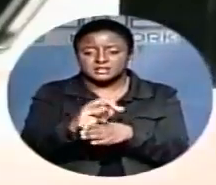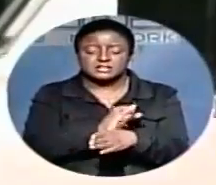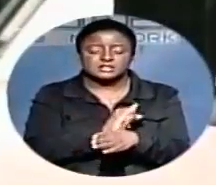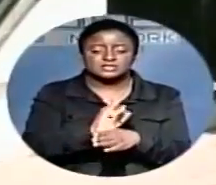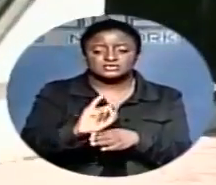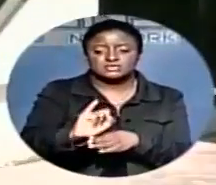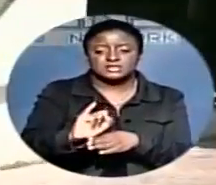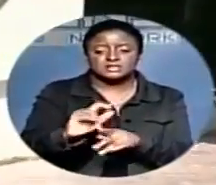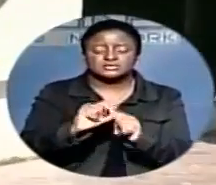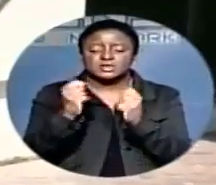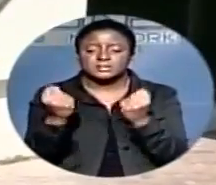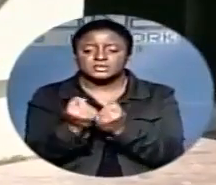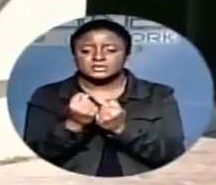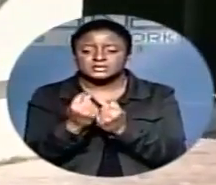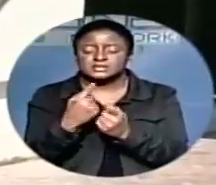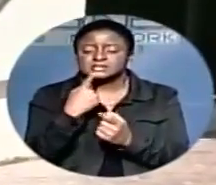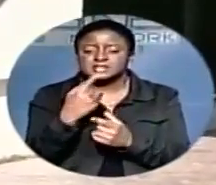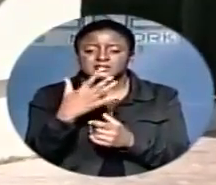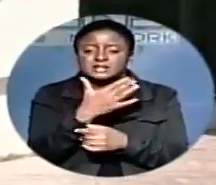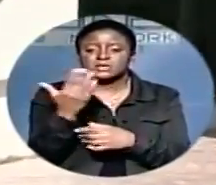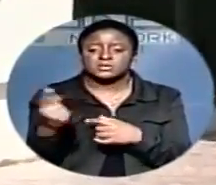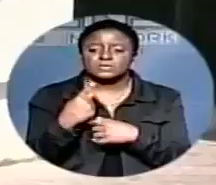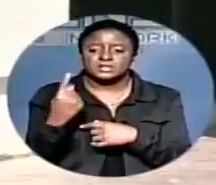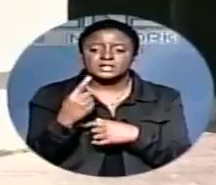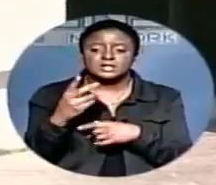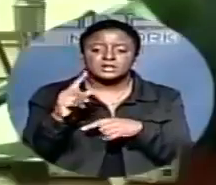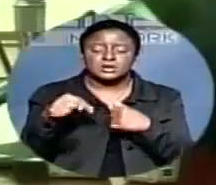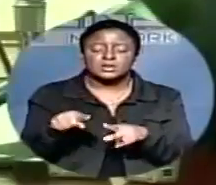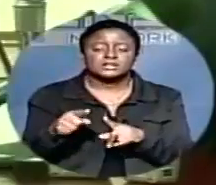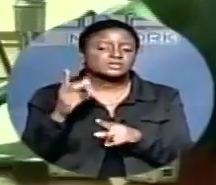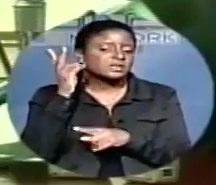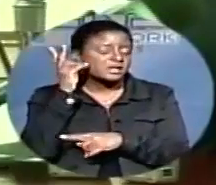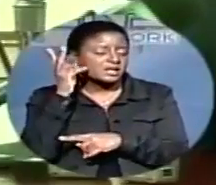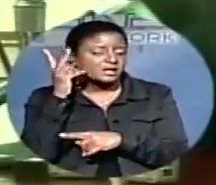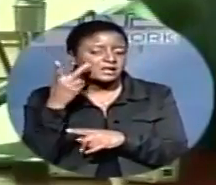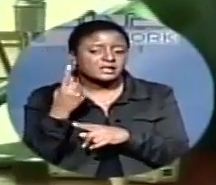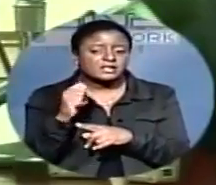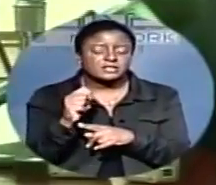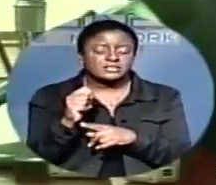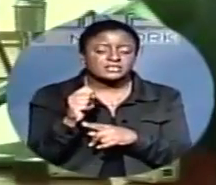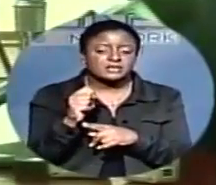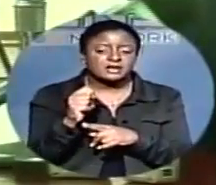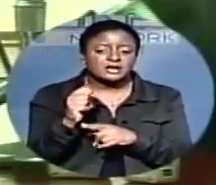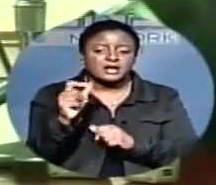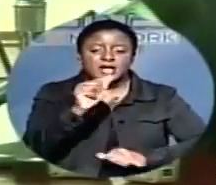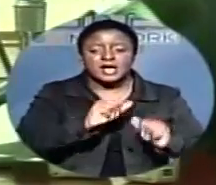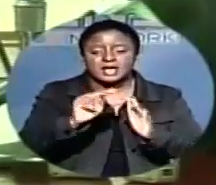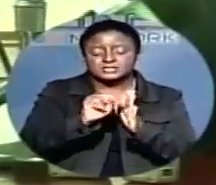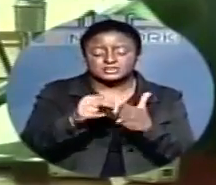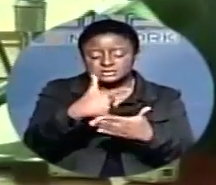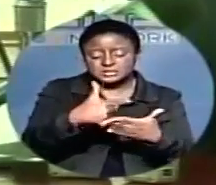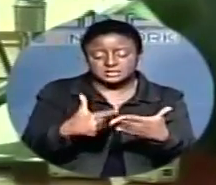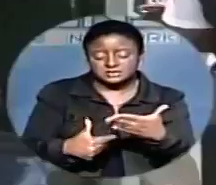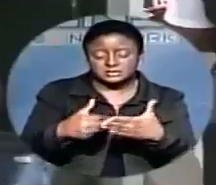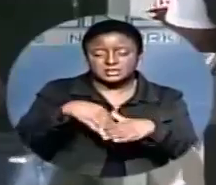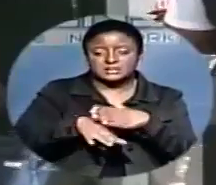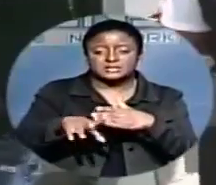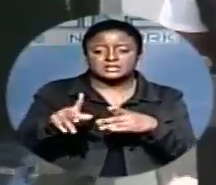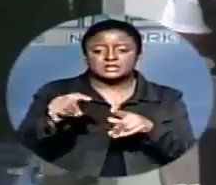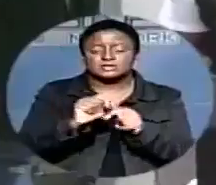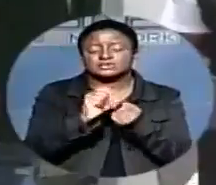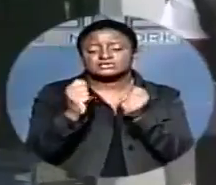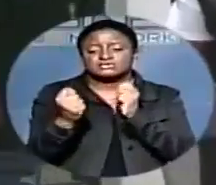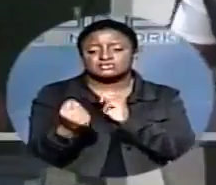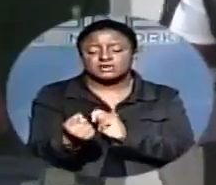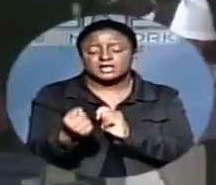had the jurisdiction to hear the 14 items in the trade dispute referred to the tribunal by Labour Minister Dion Fowkes last week. Those